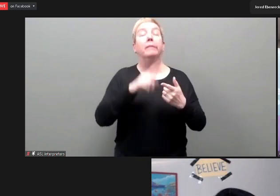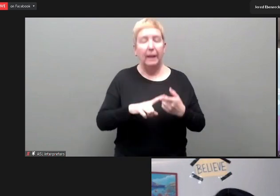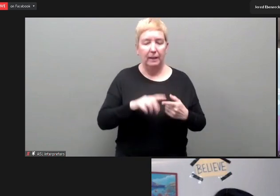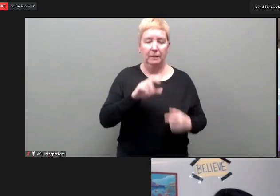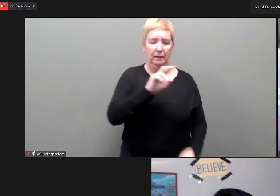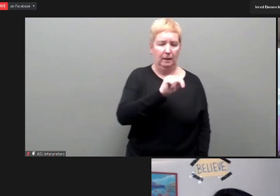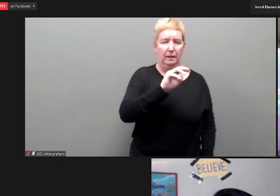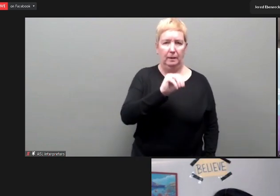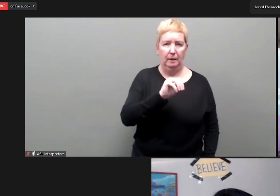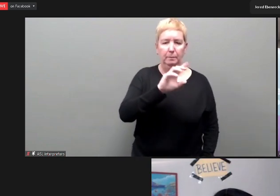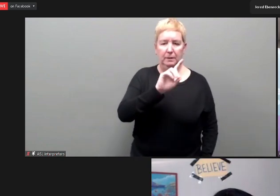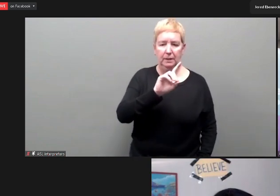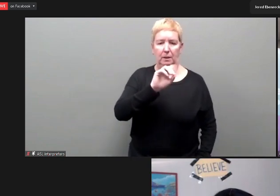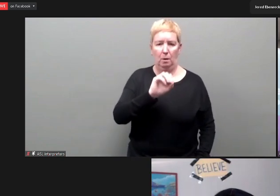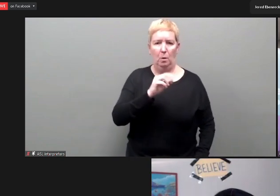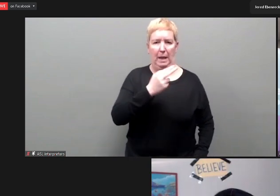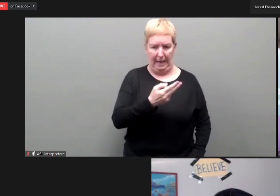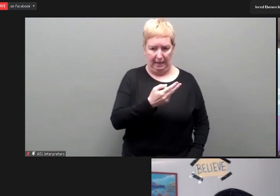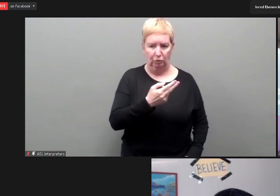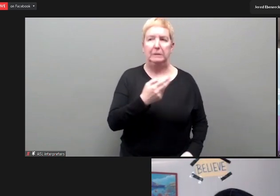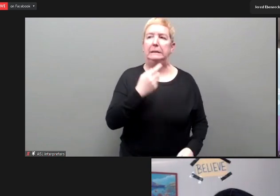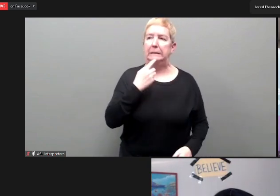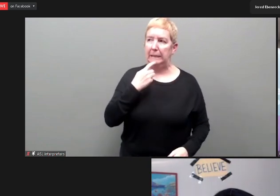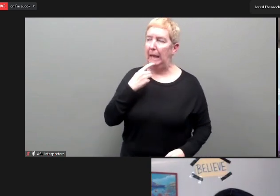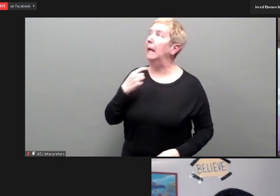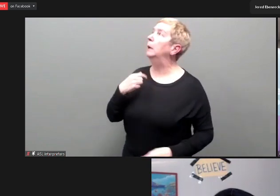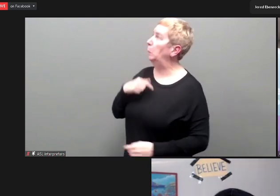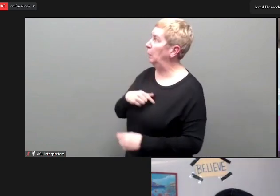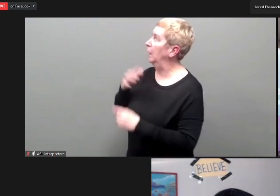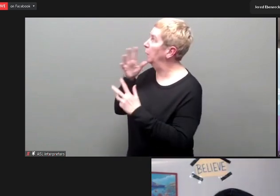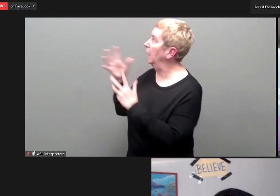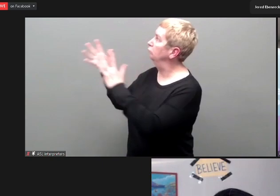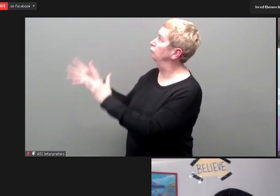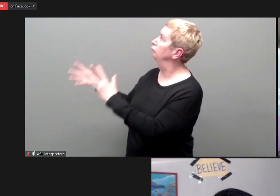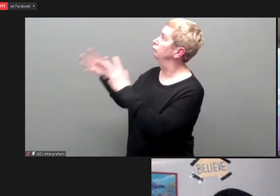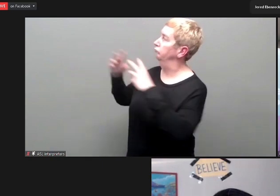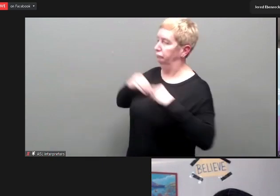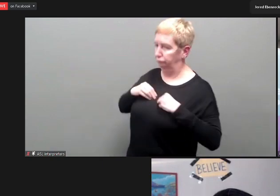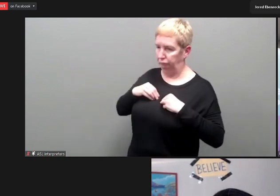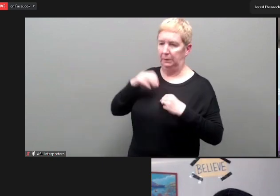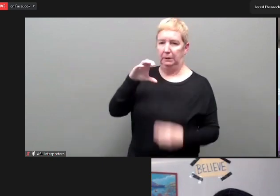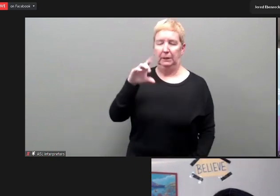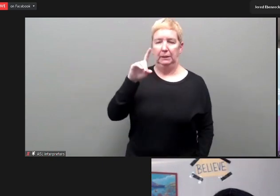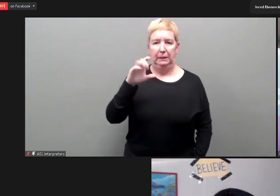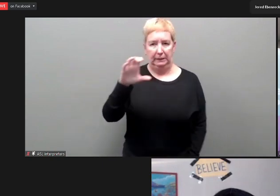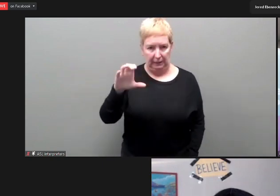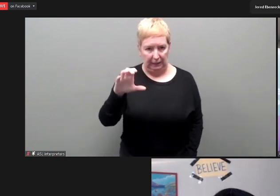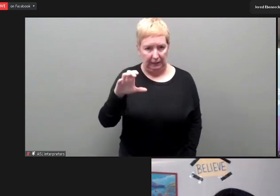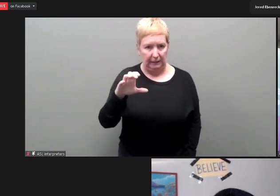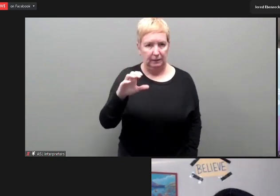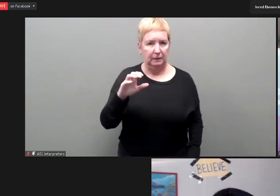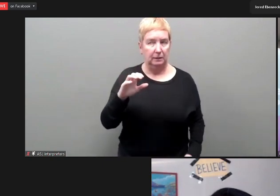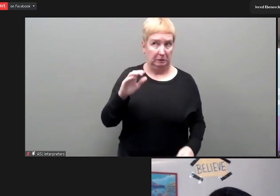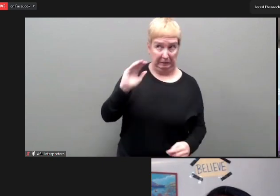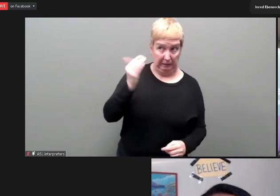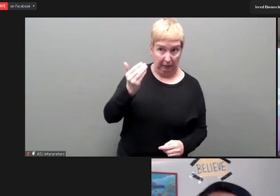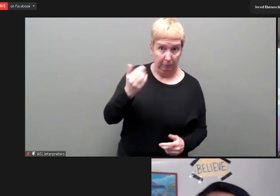that these would be the recommendations that would be adopted. Today sounds like it's clear we're adopting some version of